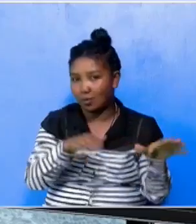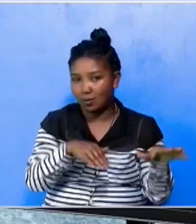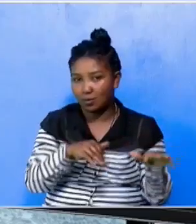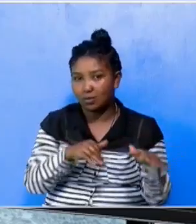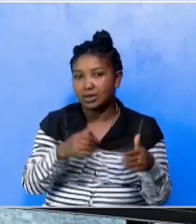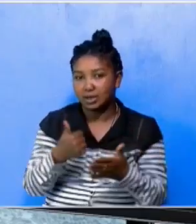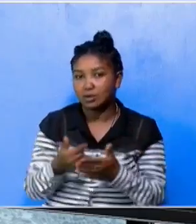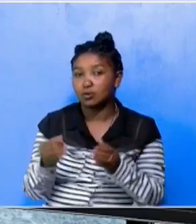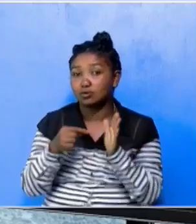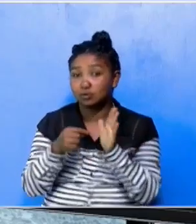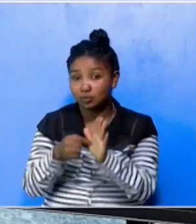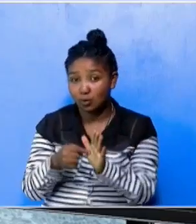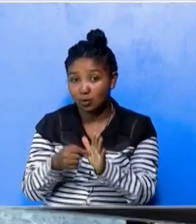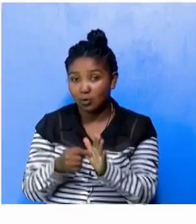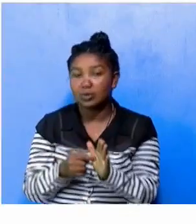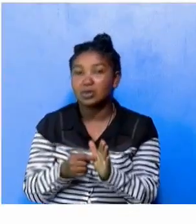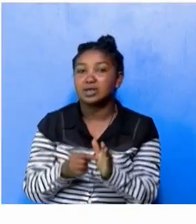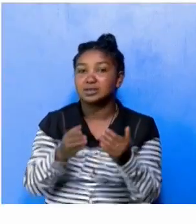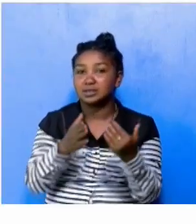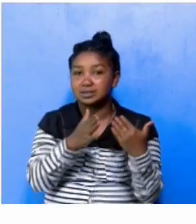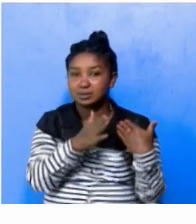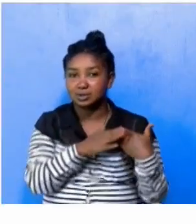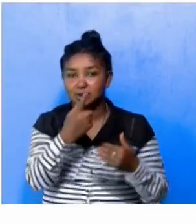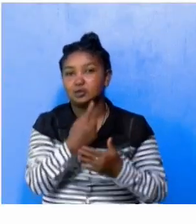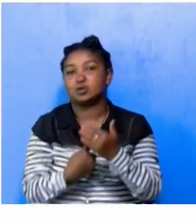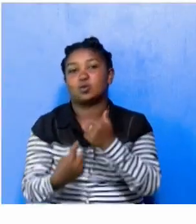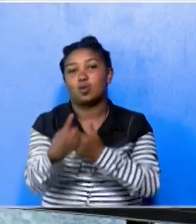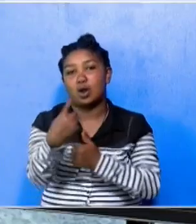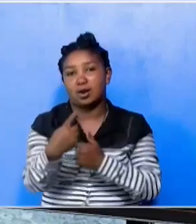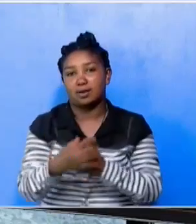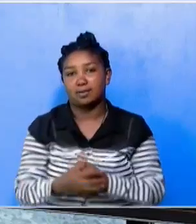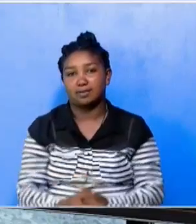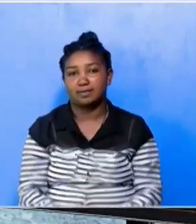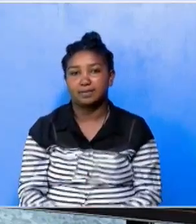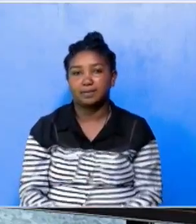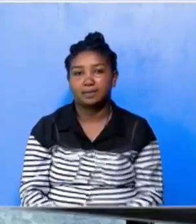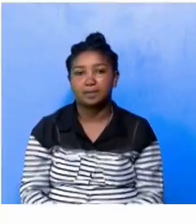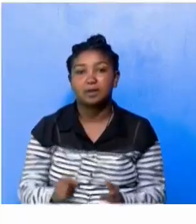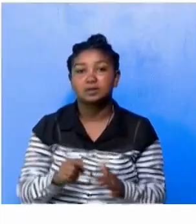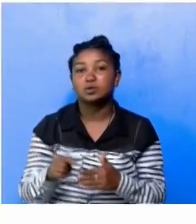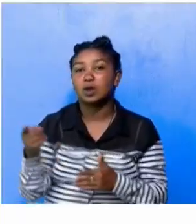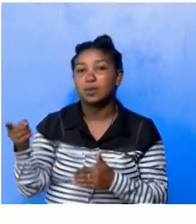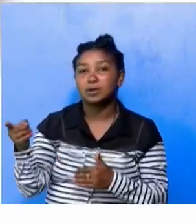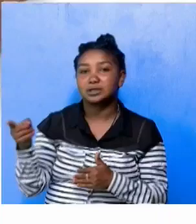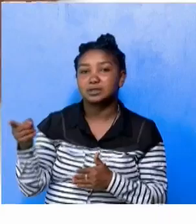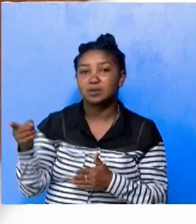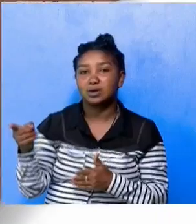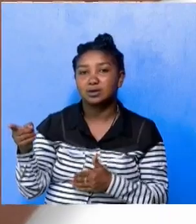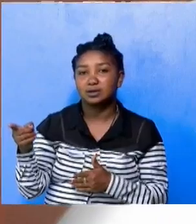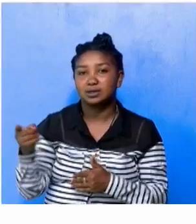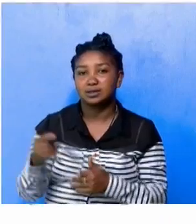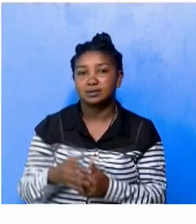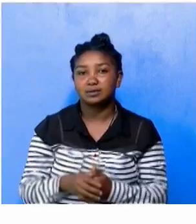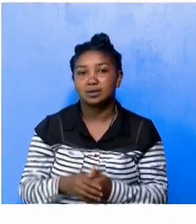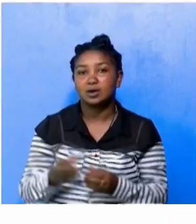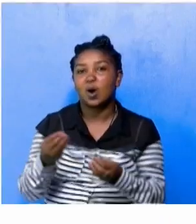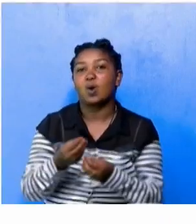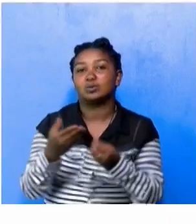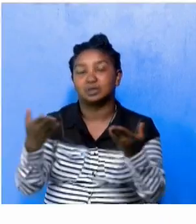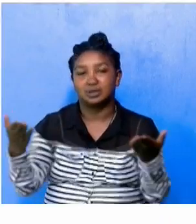And it shows us the subject is singular, okay? So what about this one? This one is the